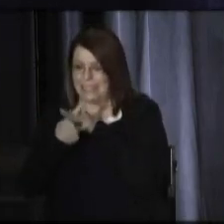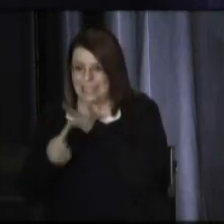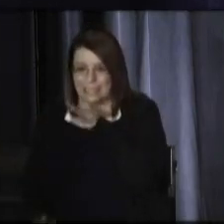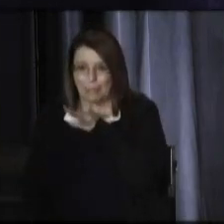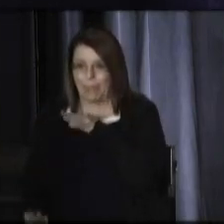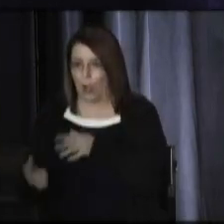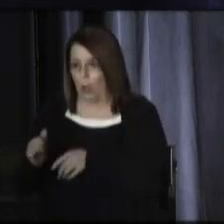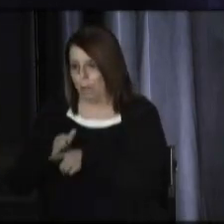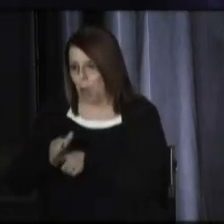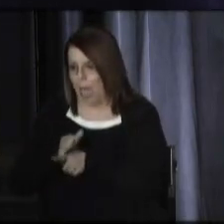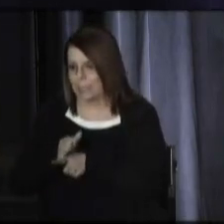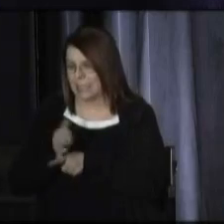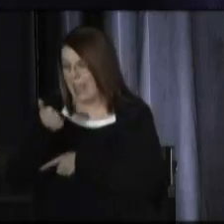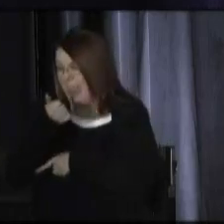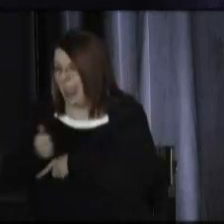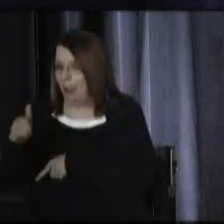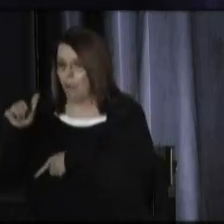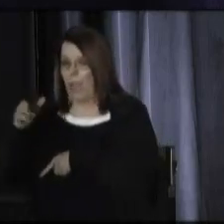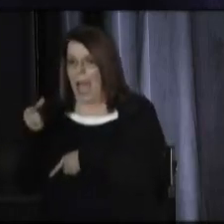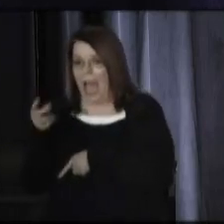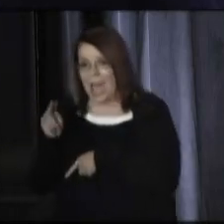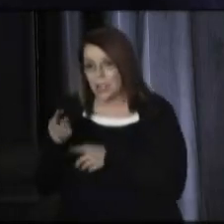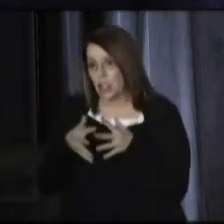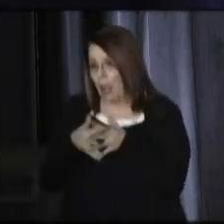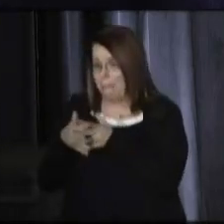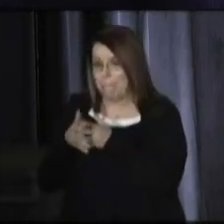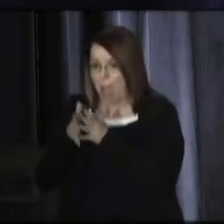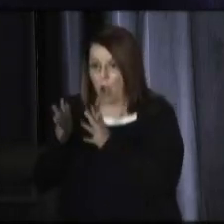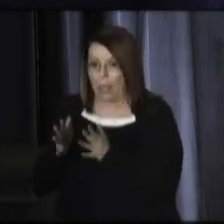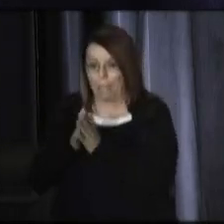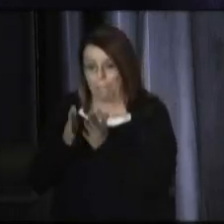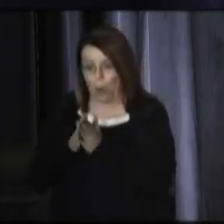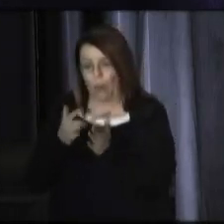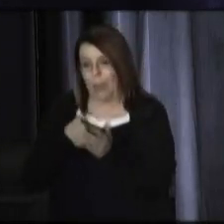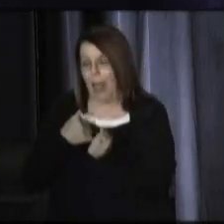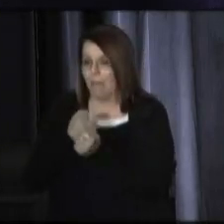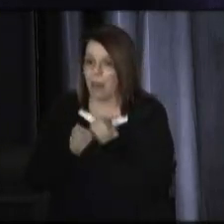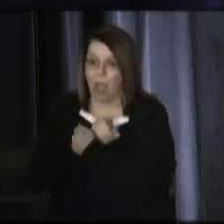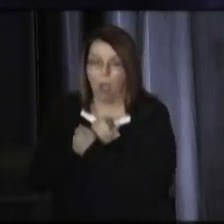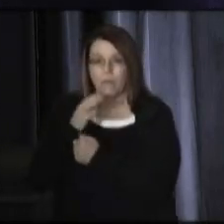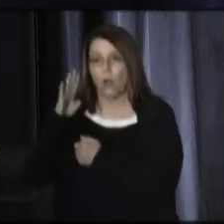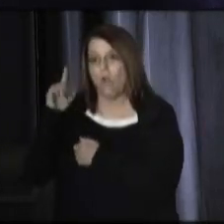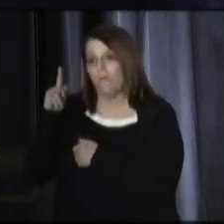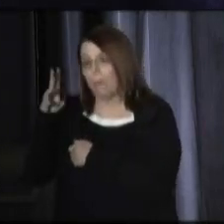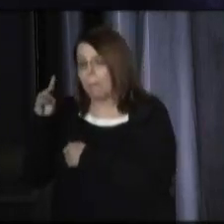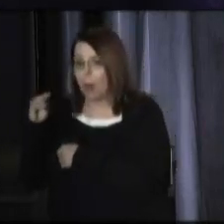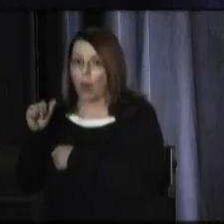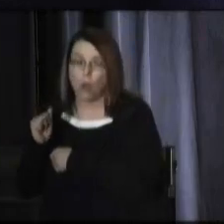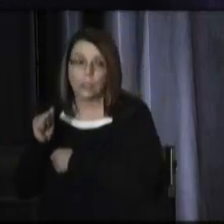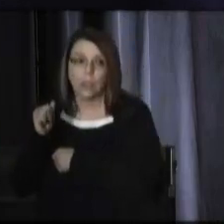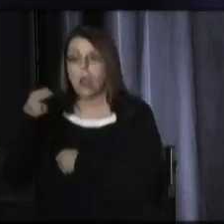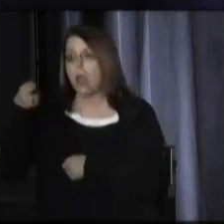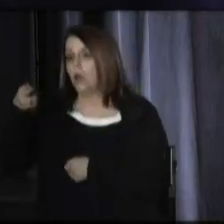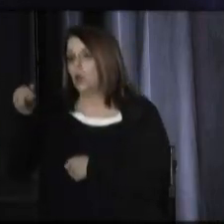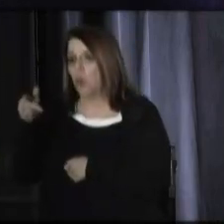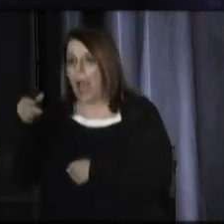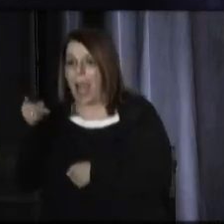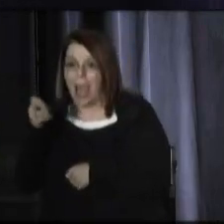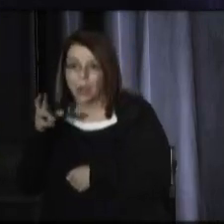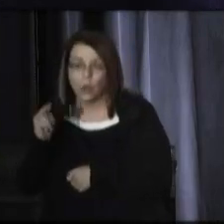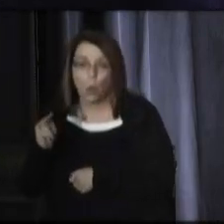their bodies left, dead leaves and earth under a canopy of translucence, slimed and shrunken without air,